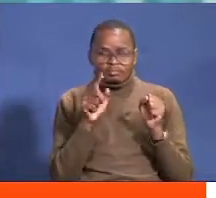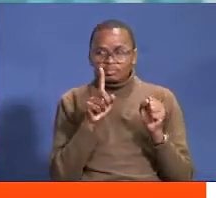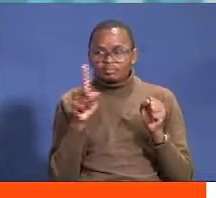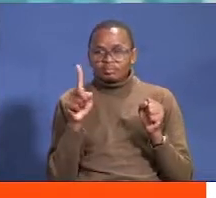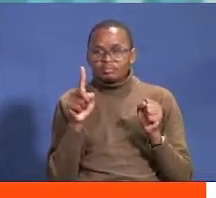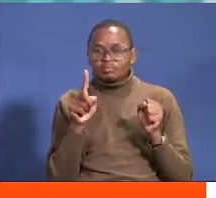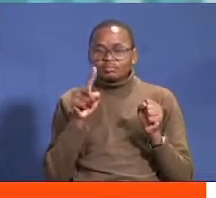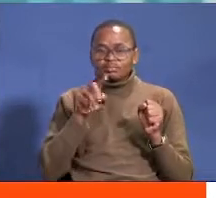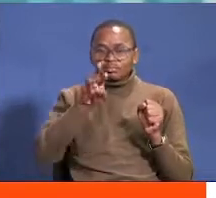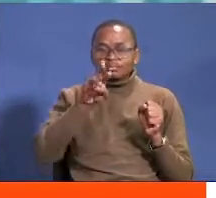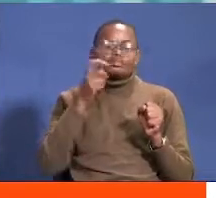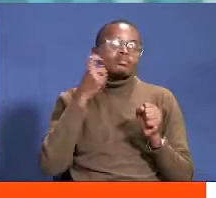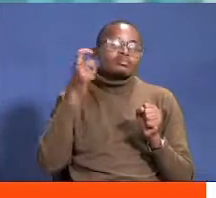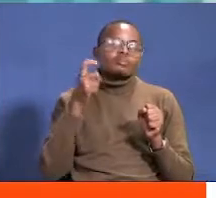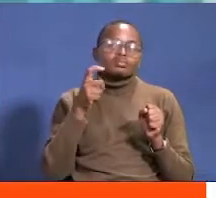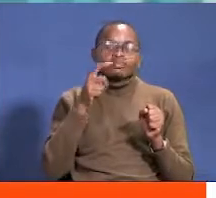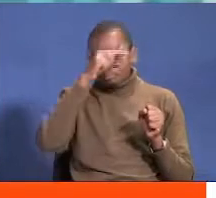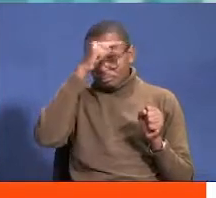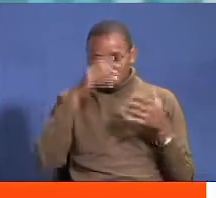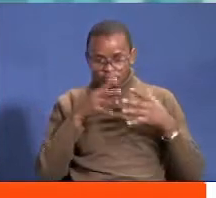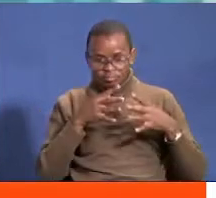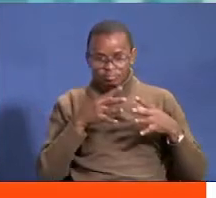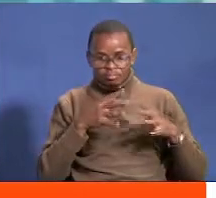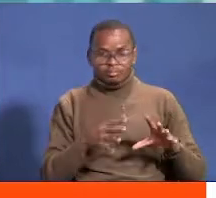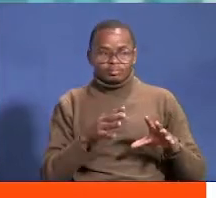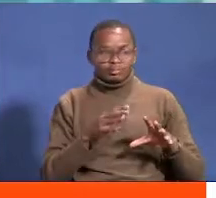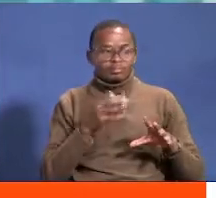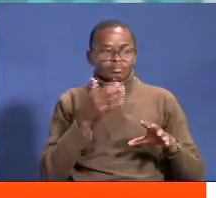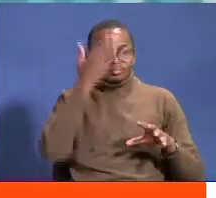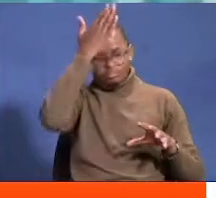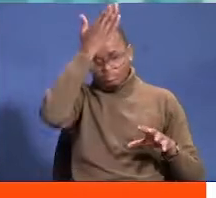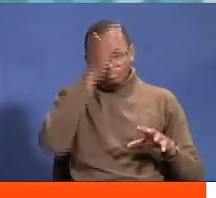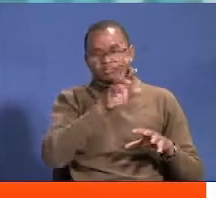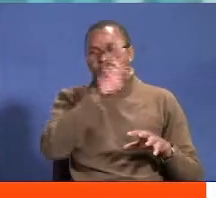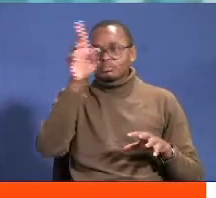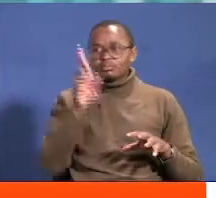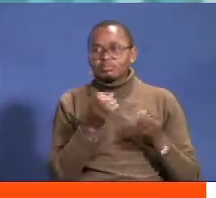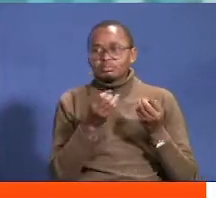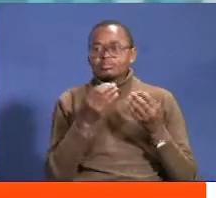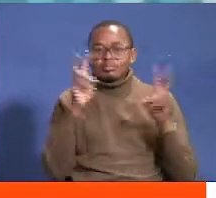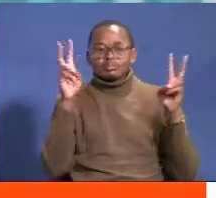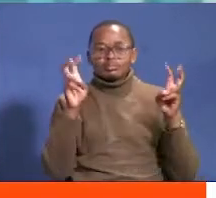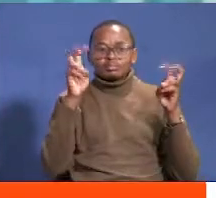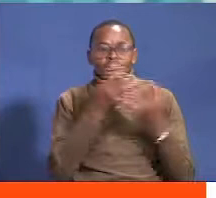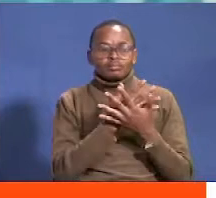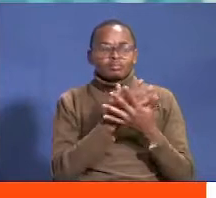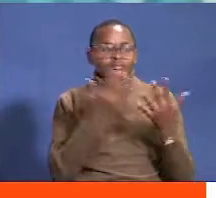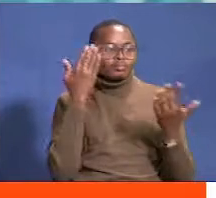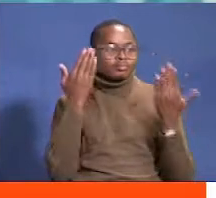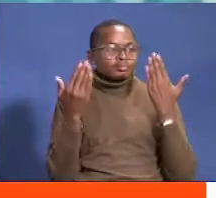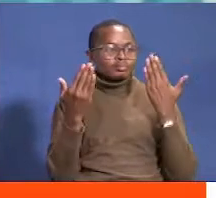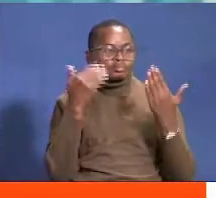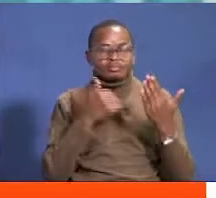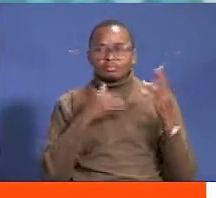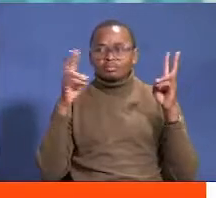Anopheles mosquitoes survive in warm climate. People die. We have the dengue fever, the Rift Valley fever, and so many issues. Sometimes back we had